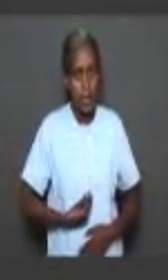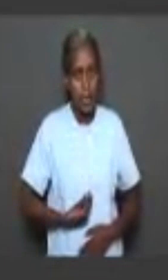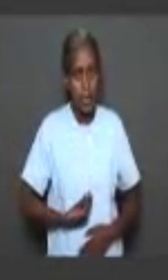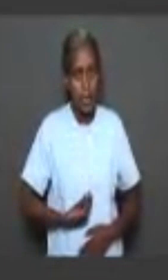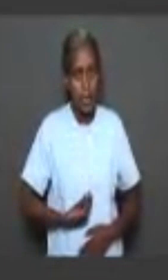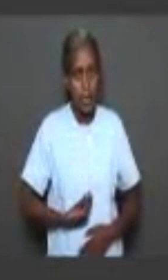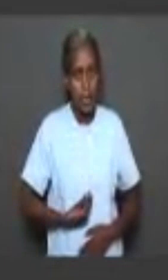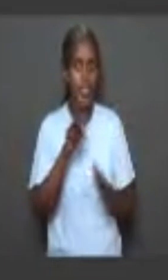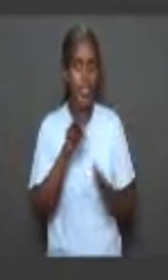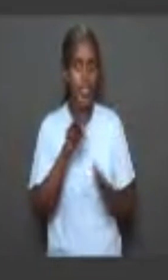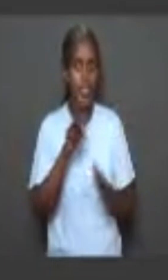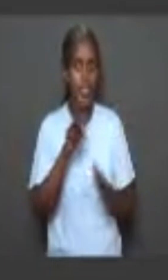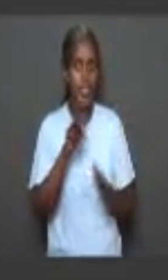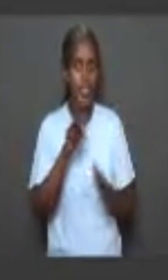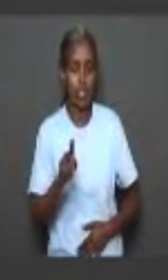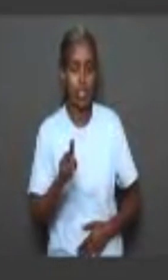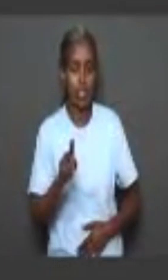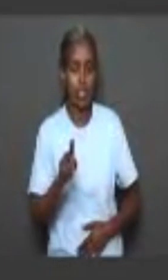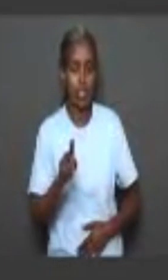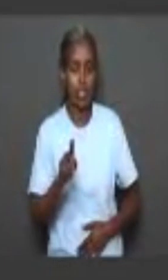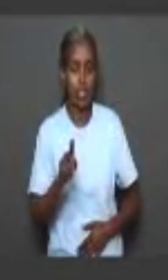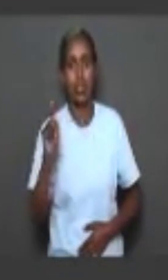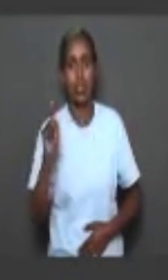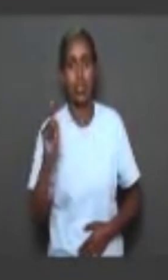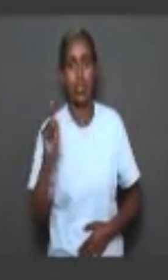-1, 0, and 1,